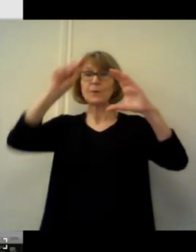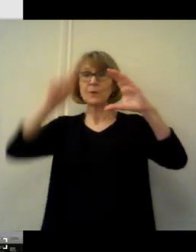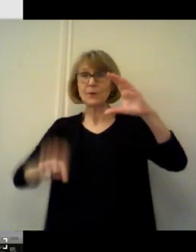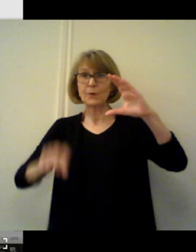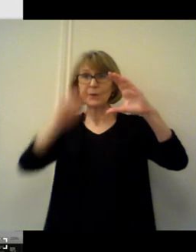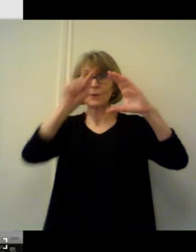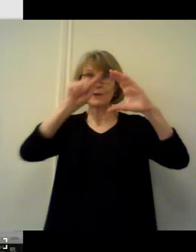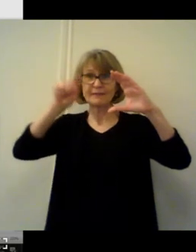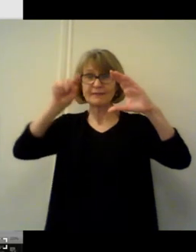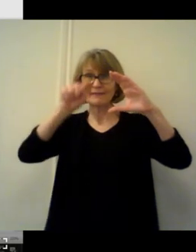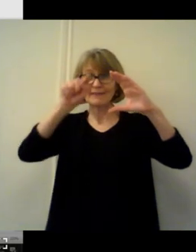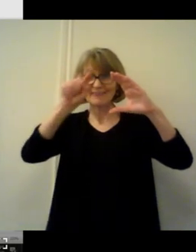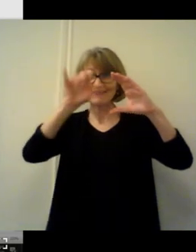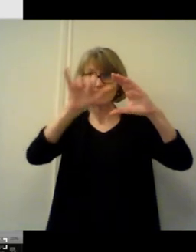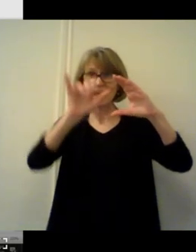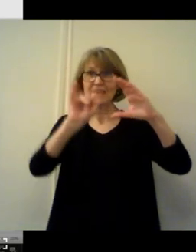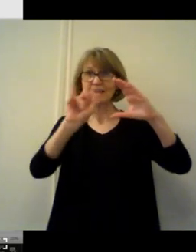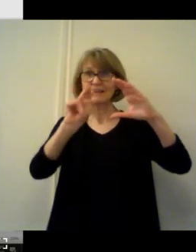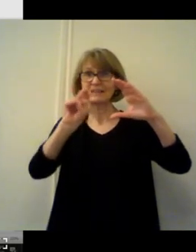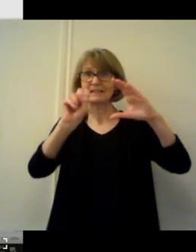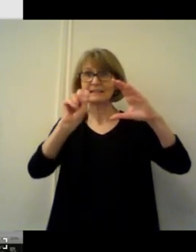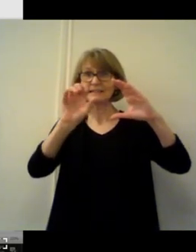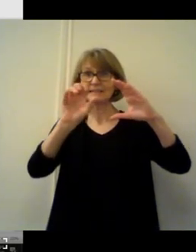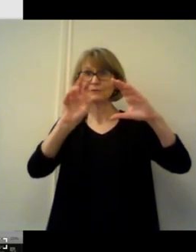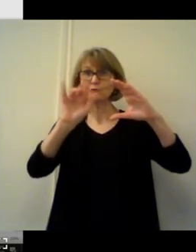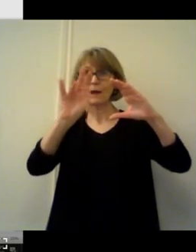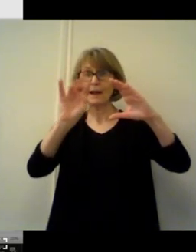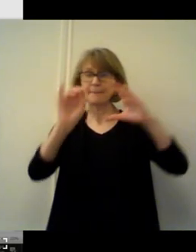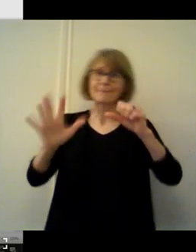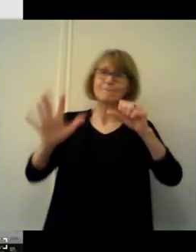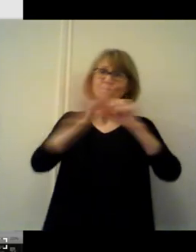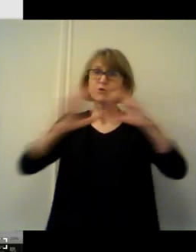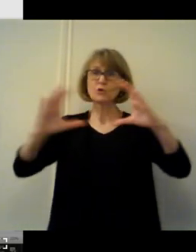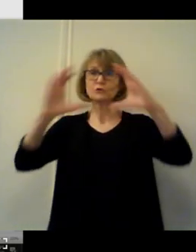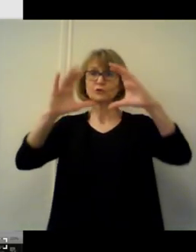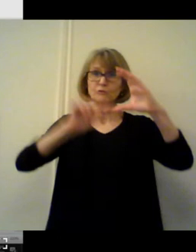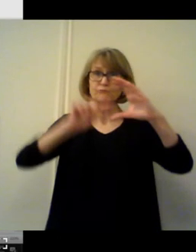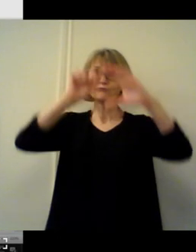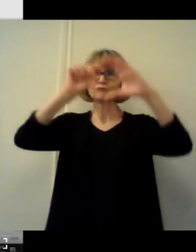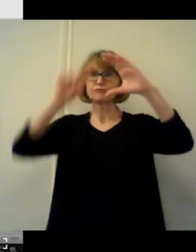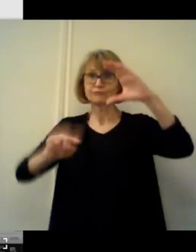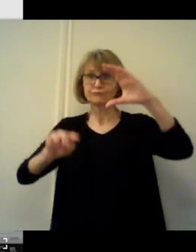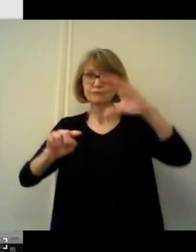and it is half of it. So if the intercepted arc and the central angle are both 10, then the inscribed angle would